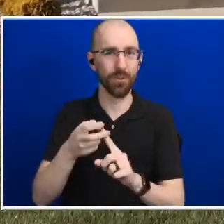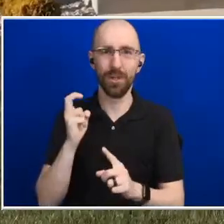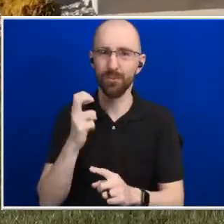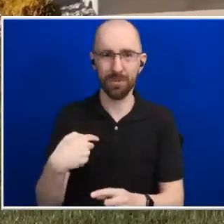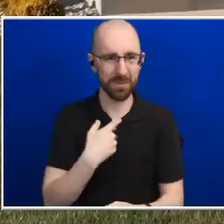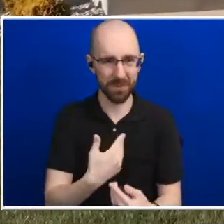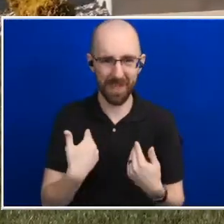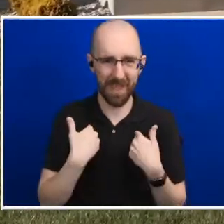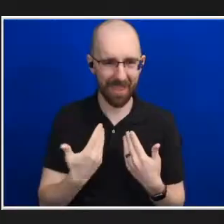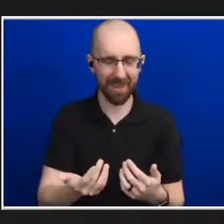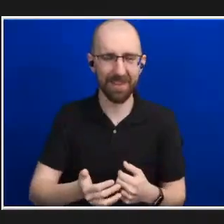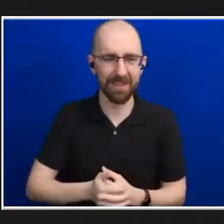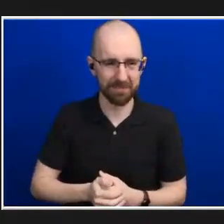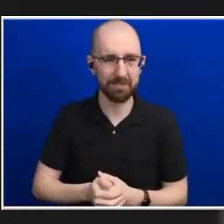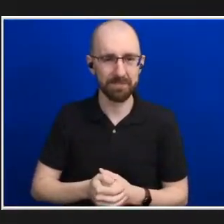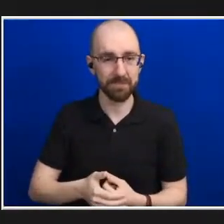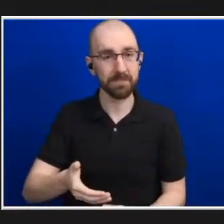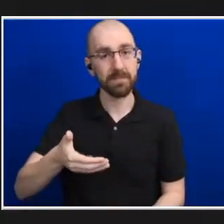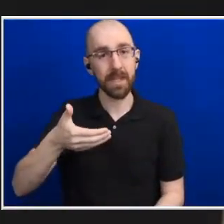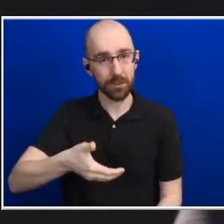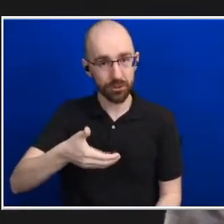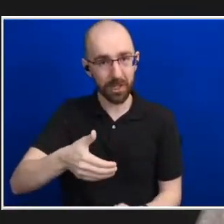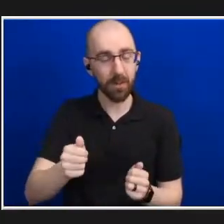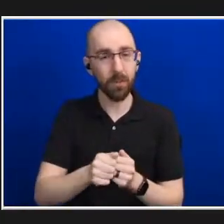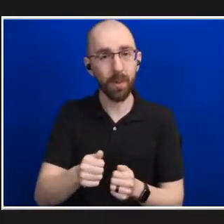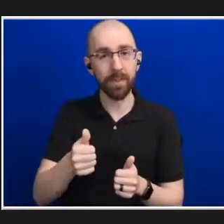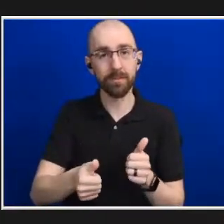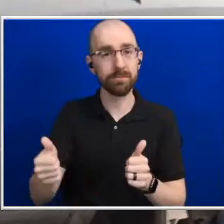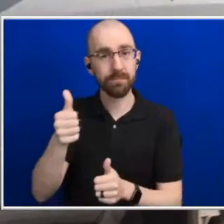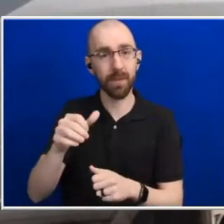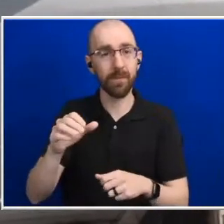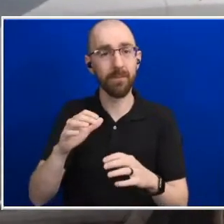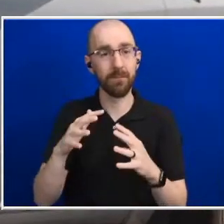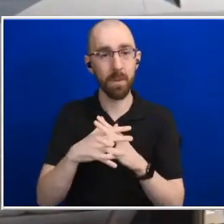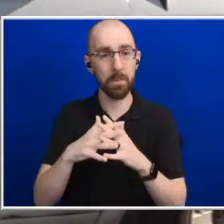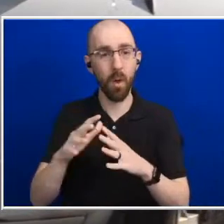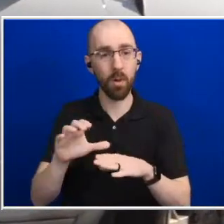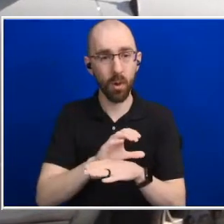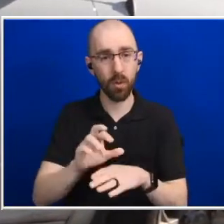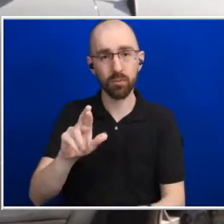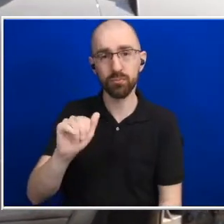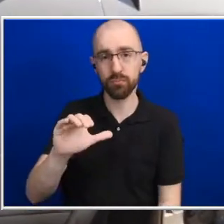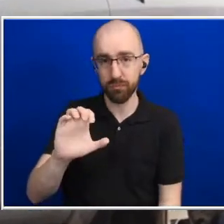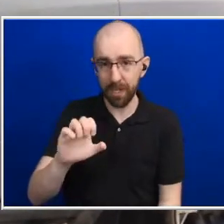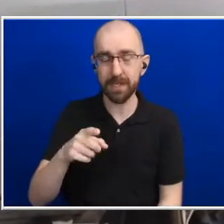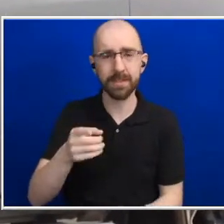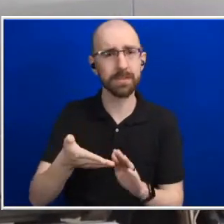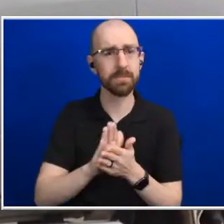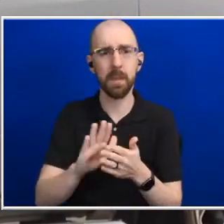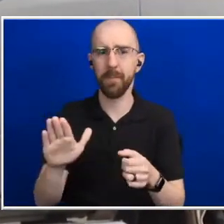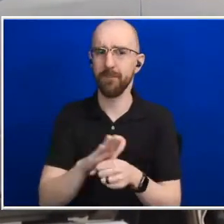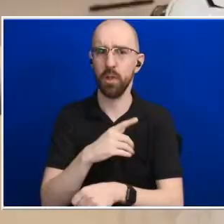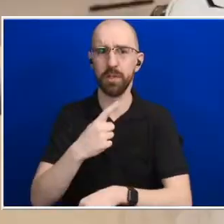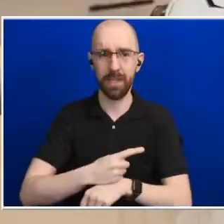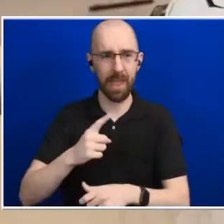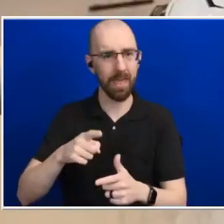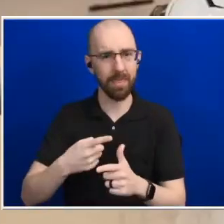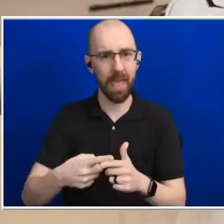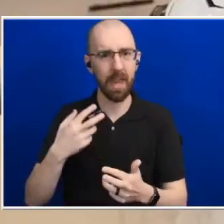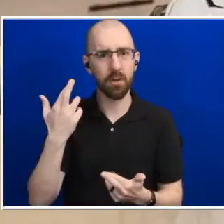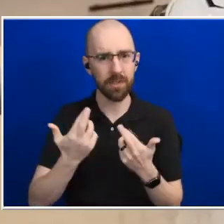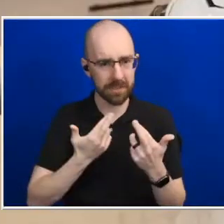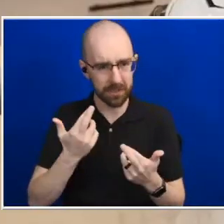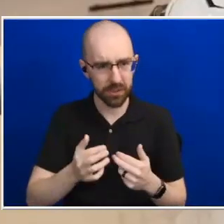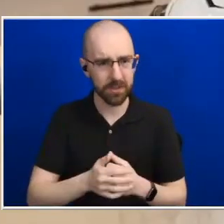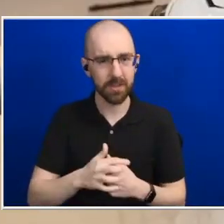A handshake with the head football coach, Andrew Rice, turned into an entire day and then a revelation. I've kind of viewed it